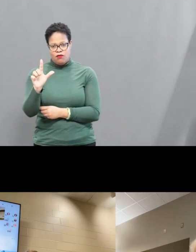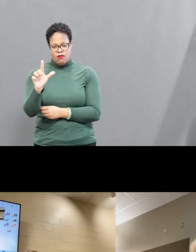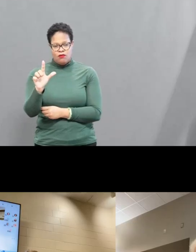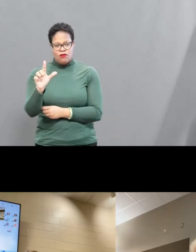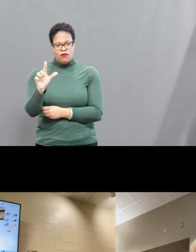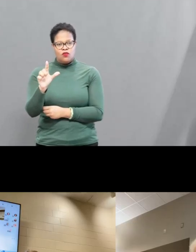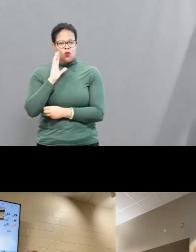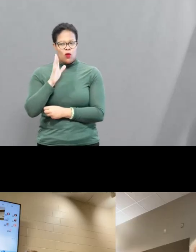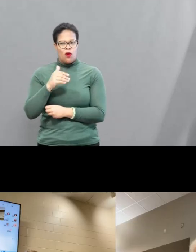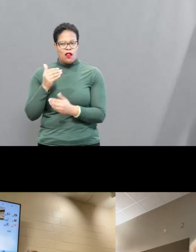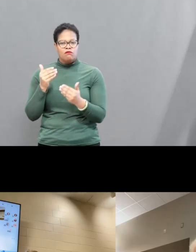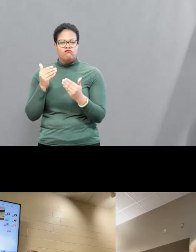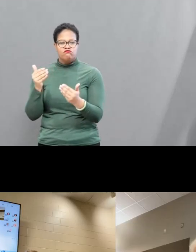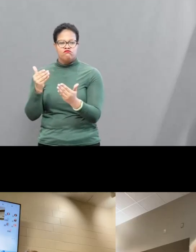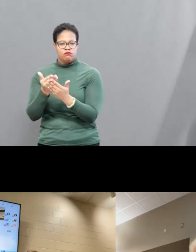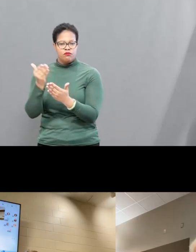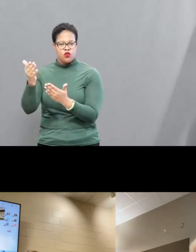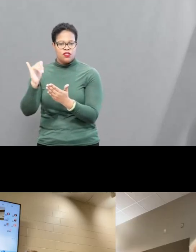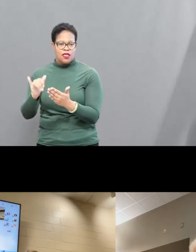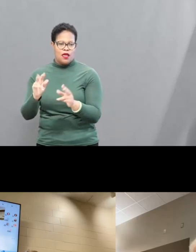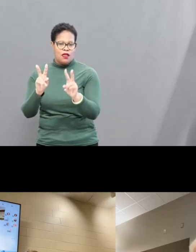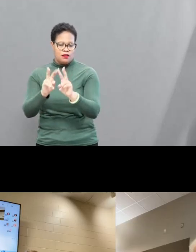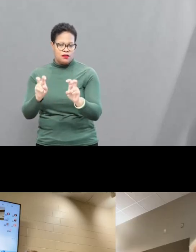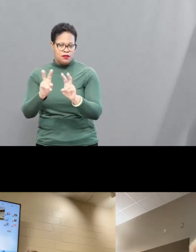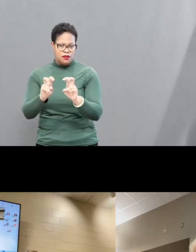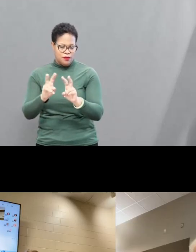at going ahead and purchasing that